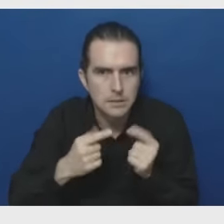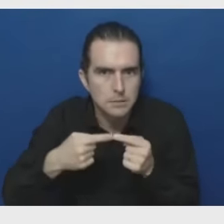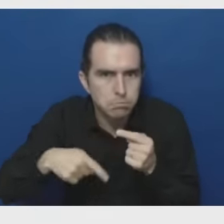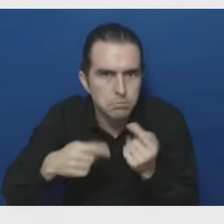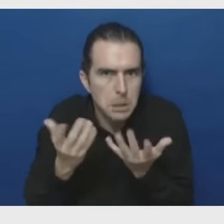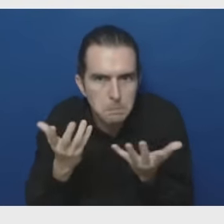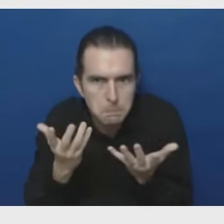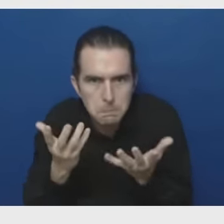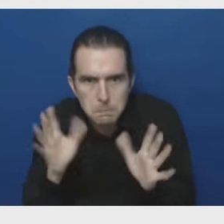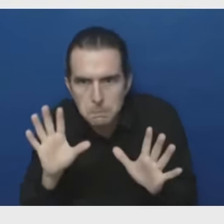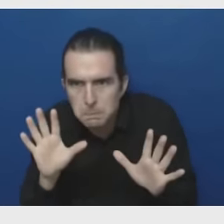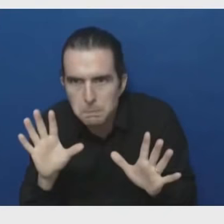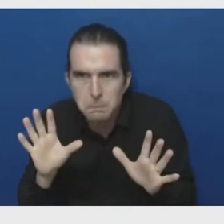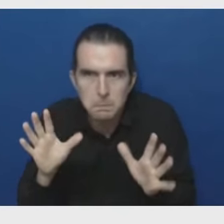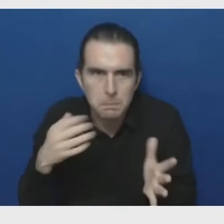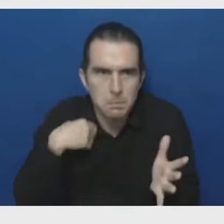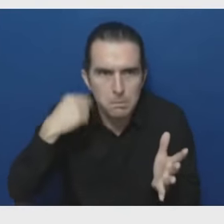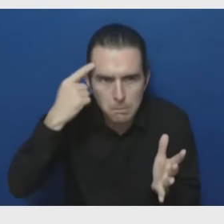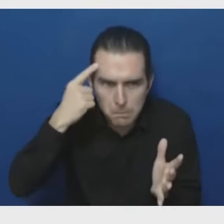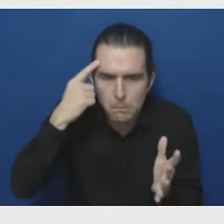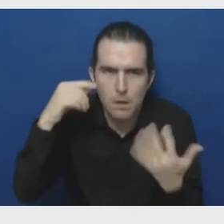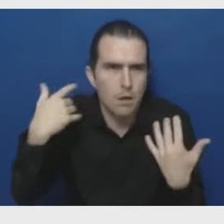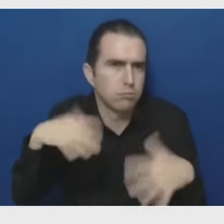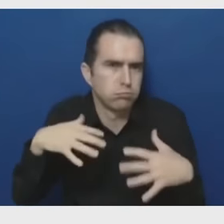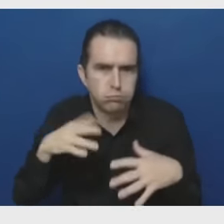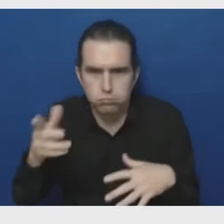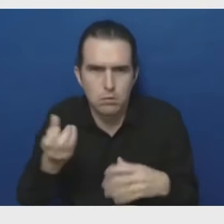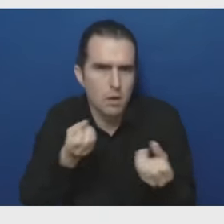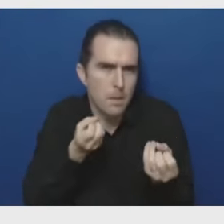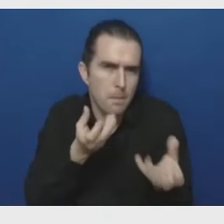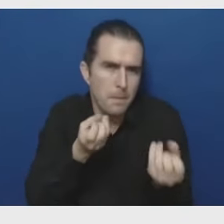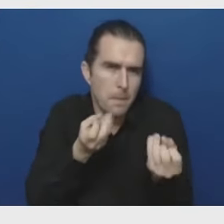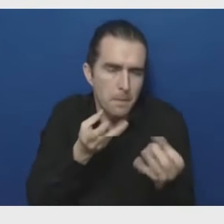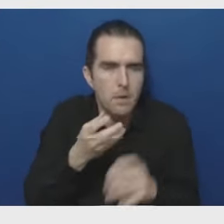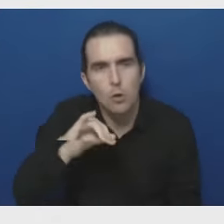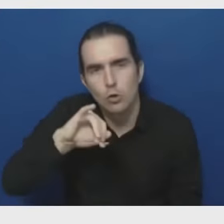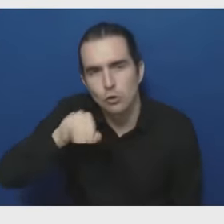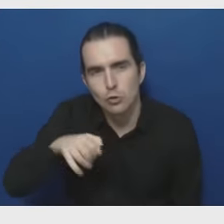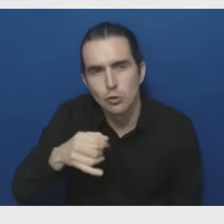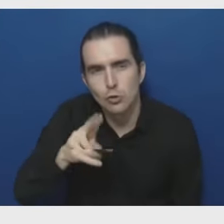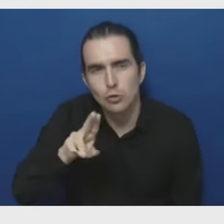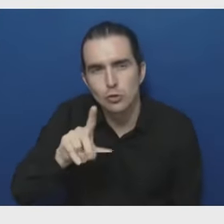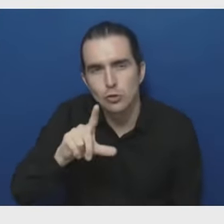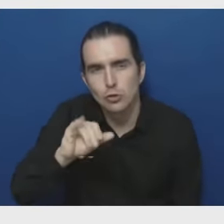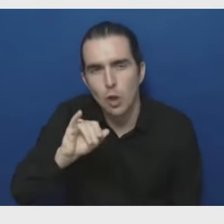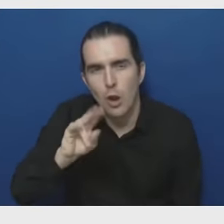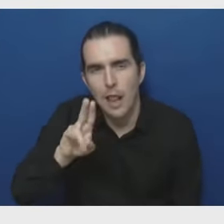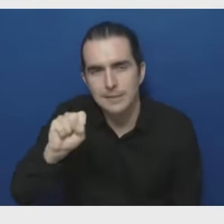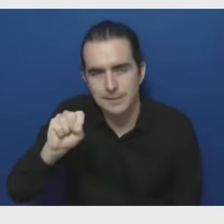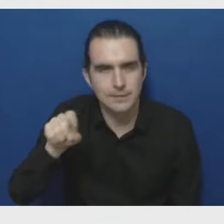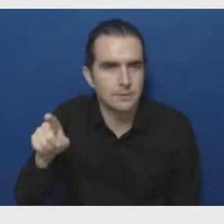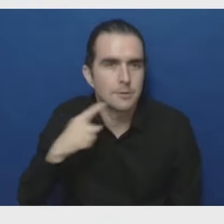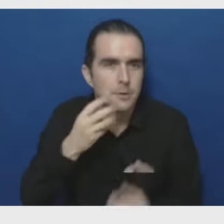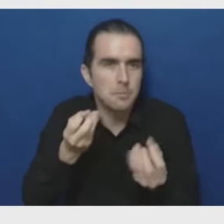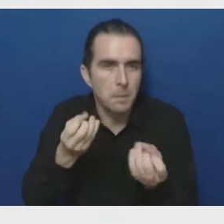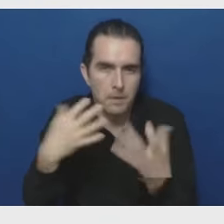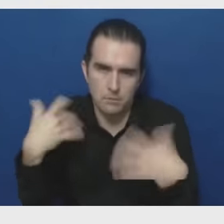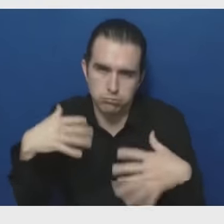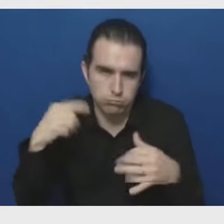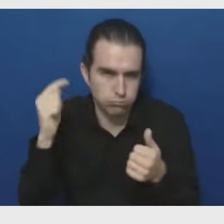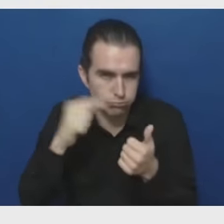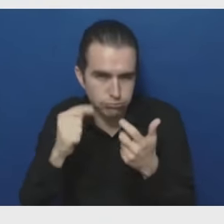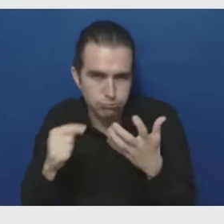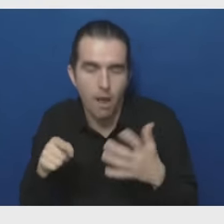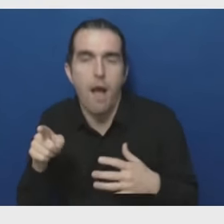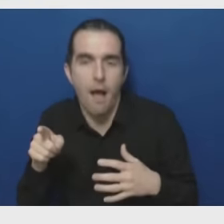that Julius has been able to mention in that very short period of time, looking at ensuring that our accountability mechanisms